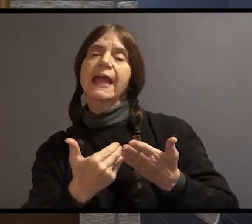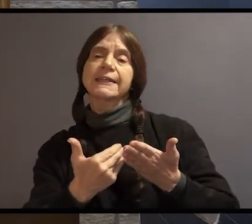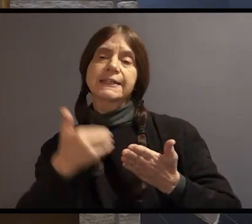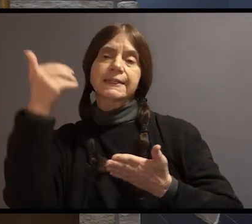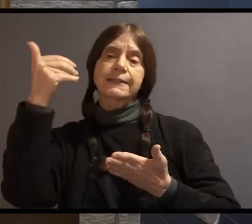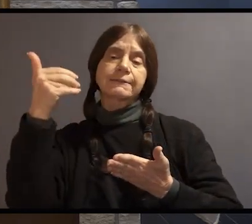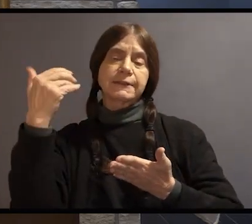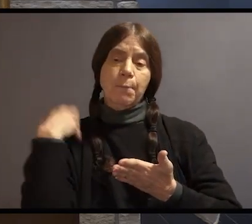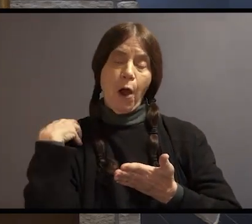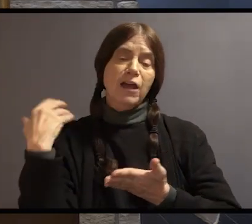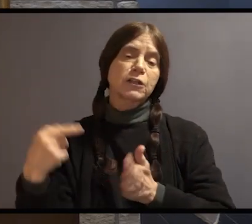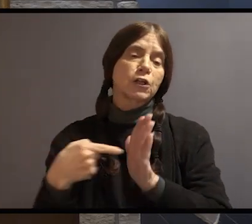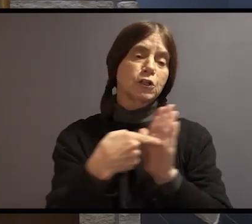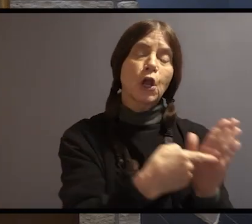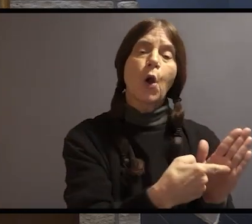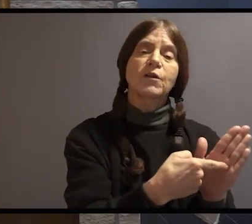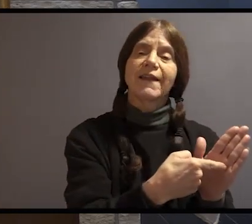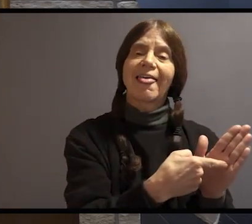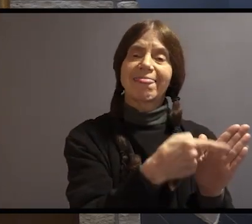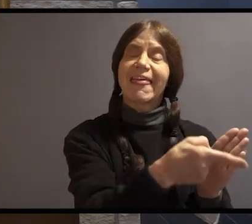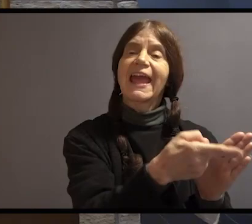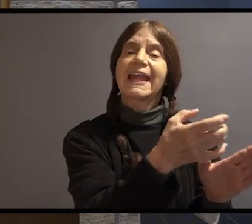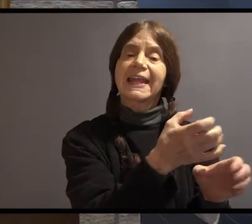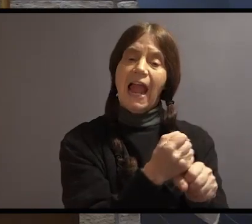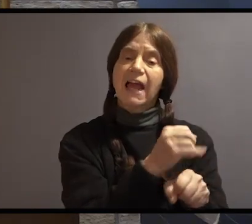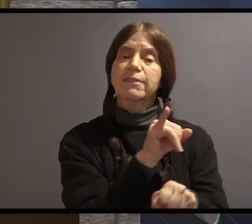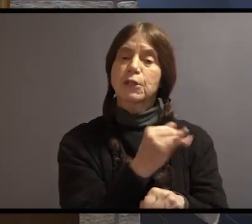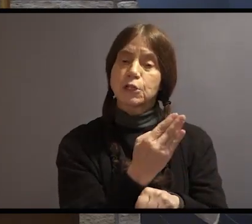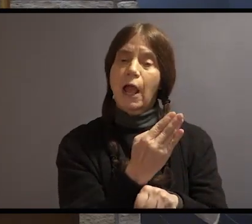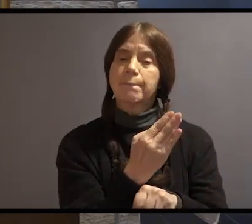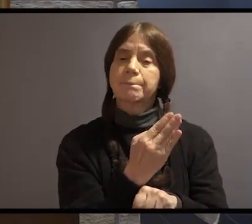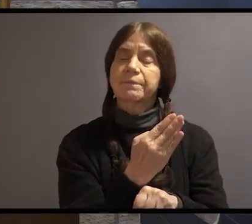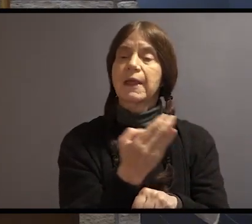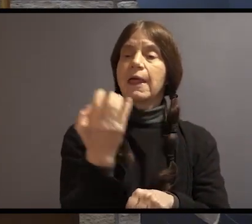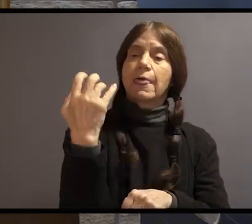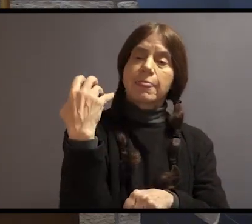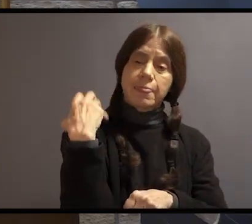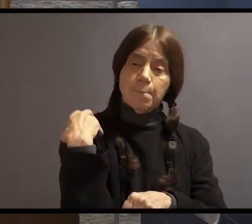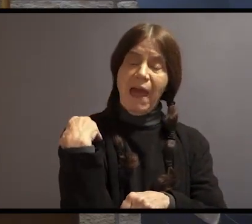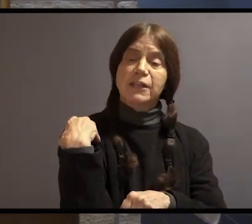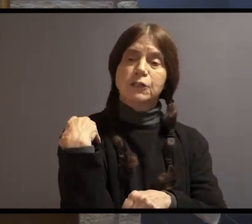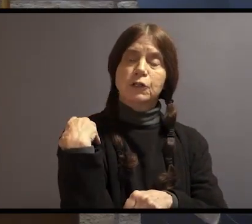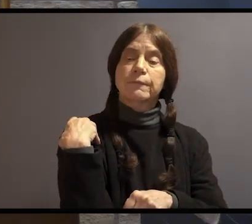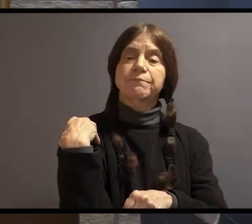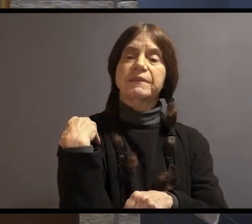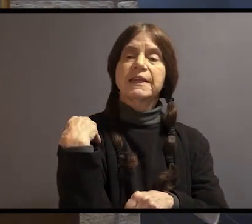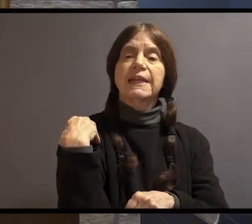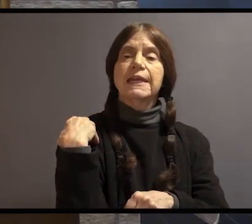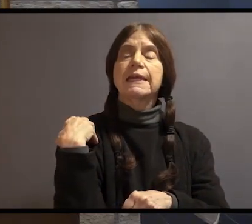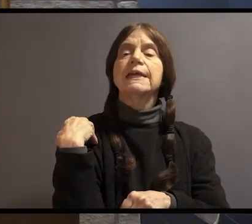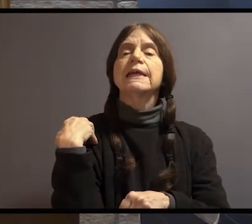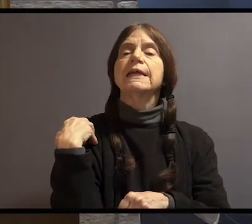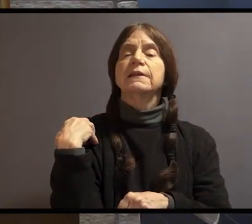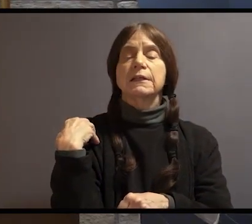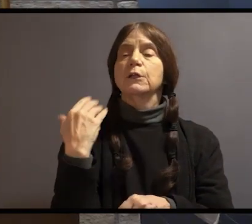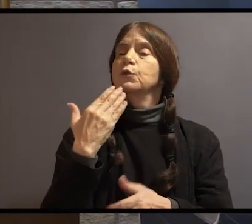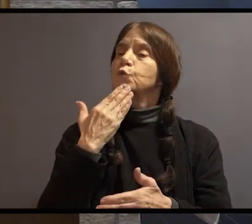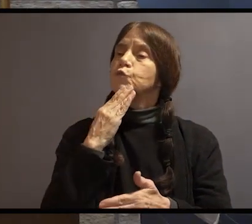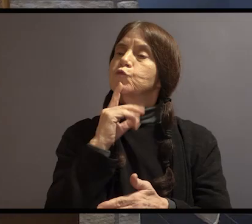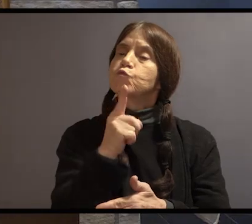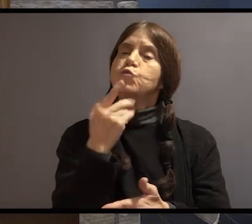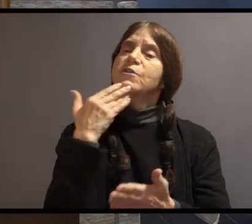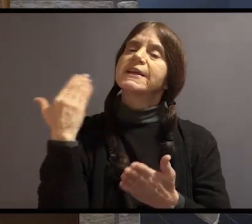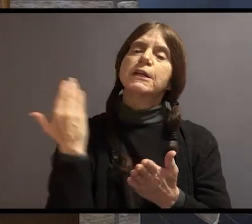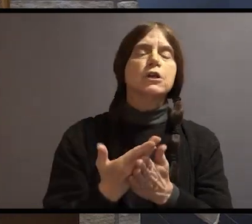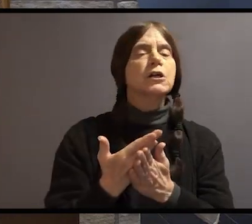the master. And so, my friends, you see, the master in our parable, he is good.